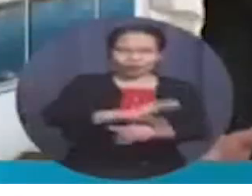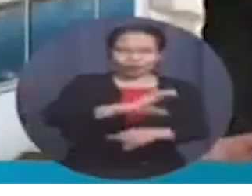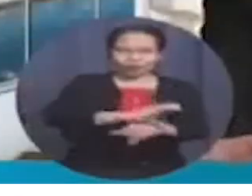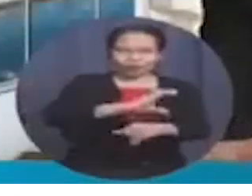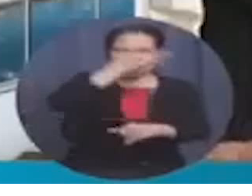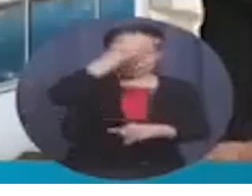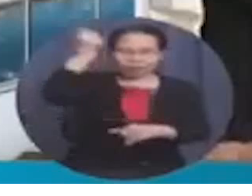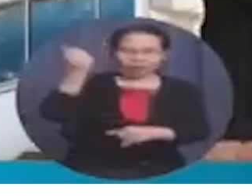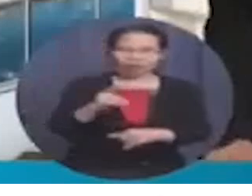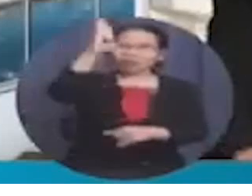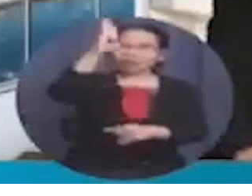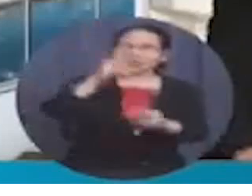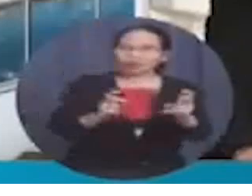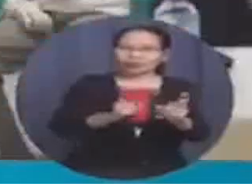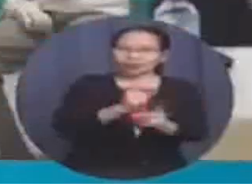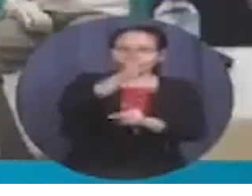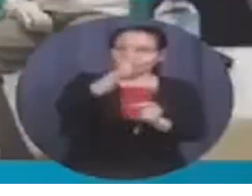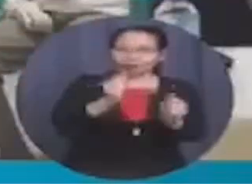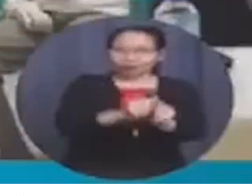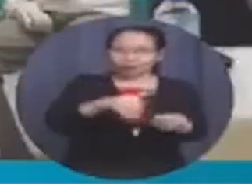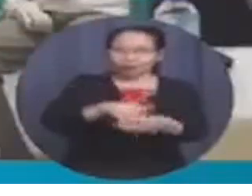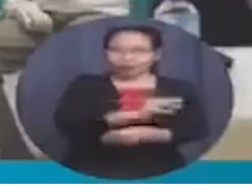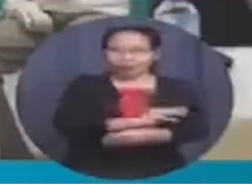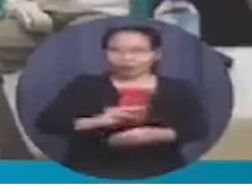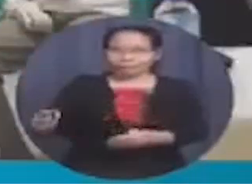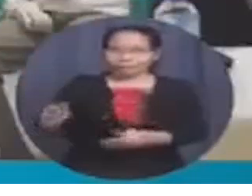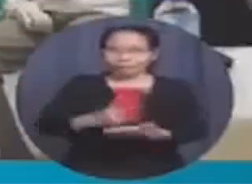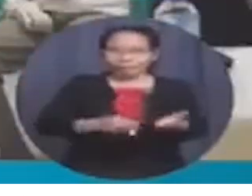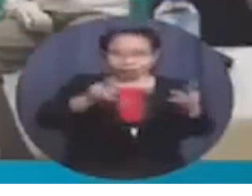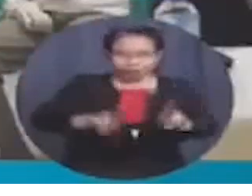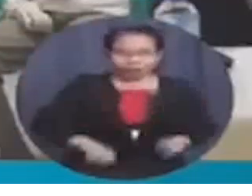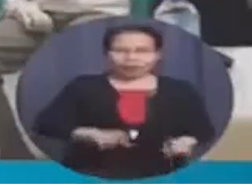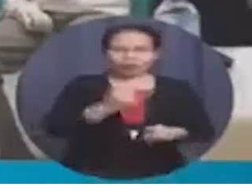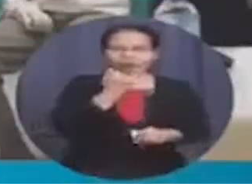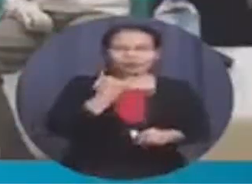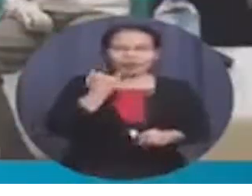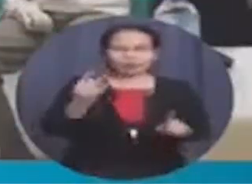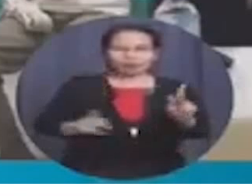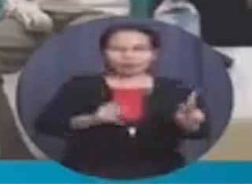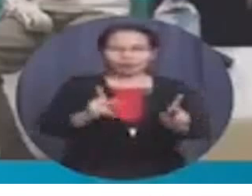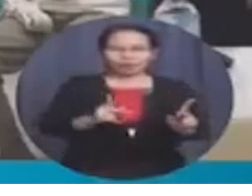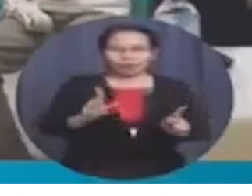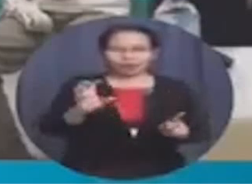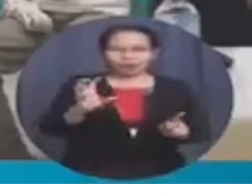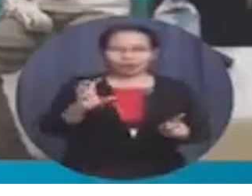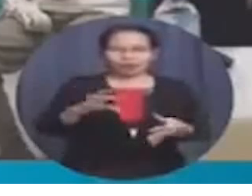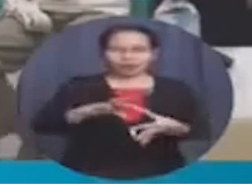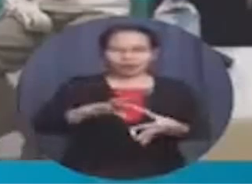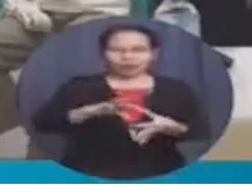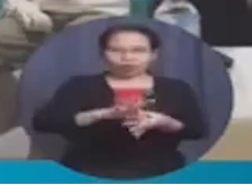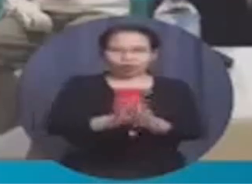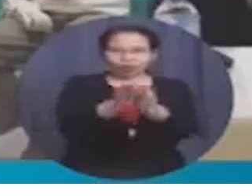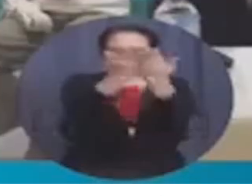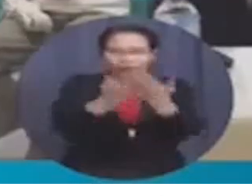God, even the true God is within them, what happened to the Israelites? 15 of the book